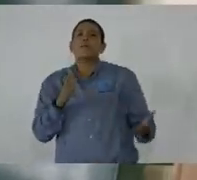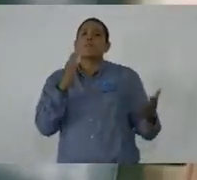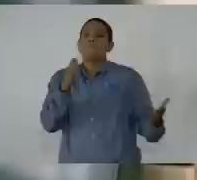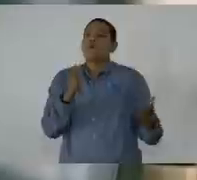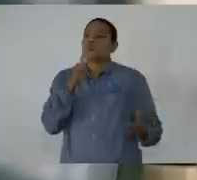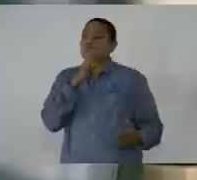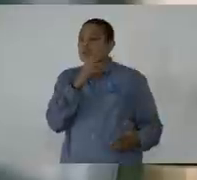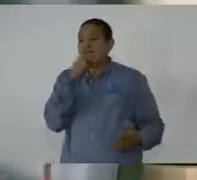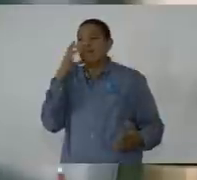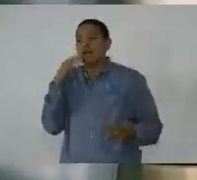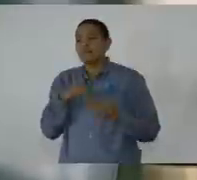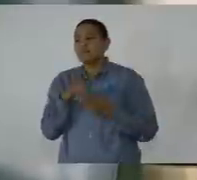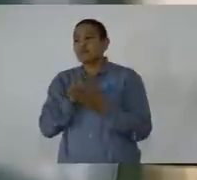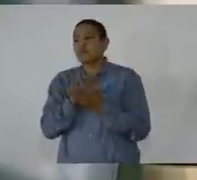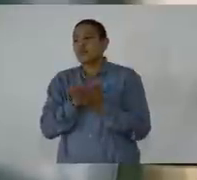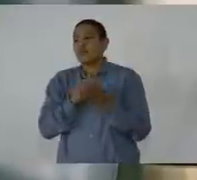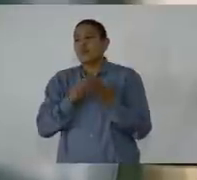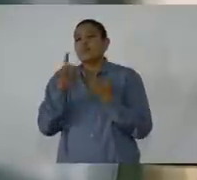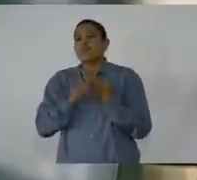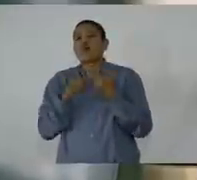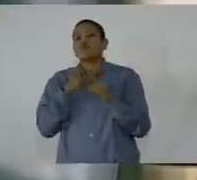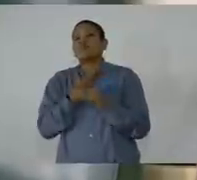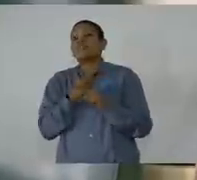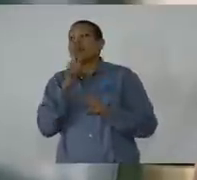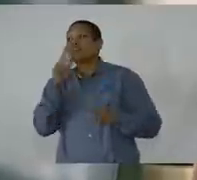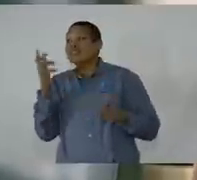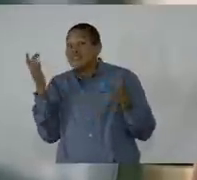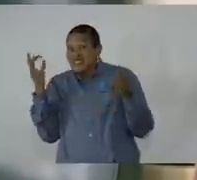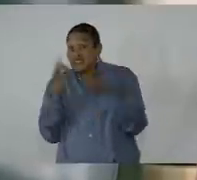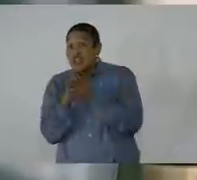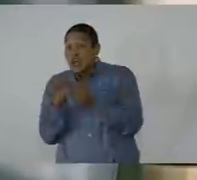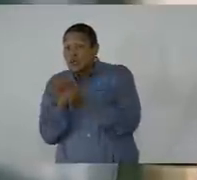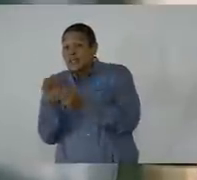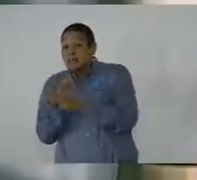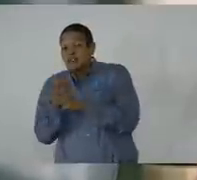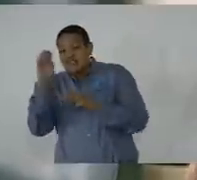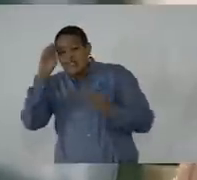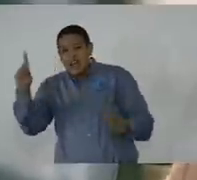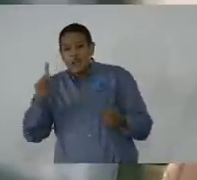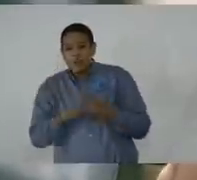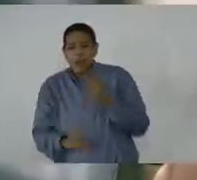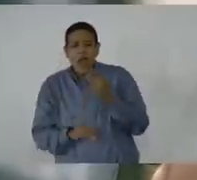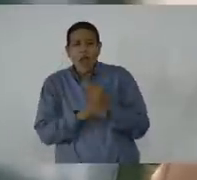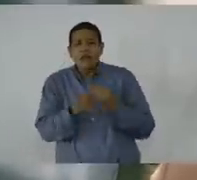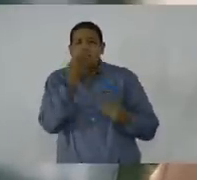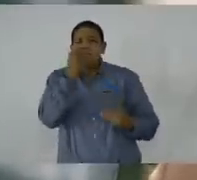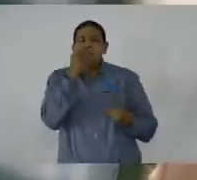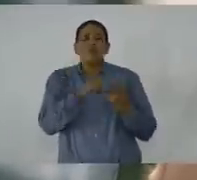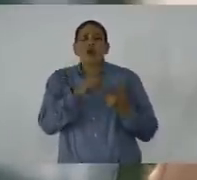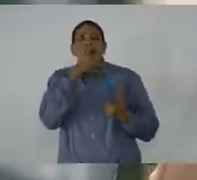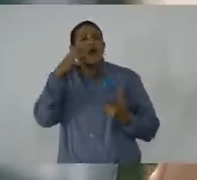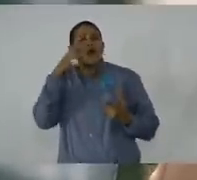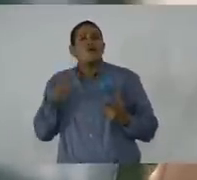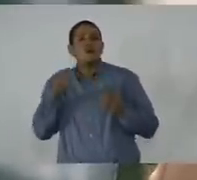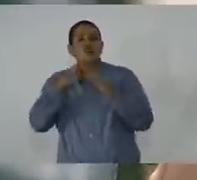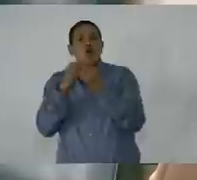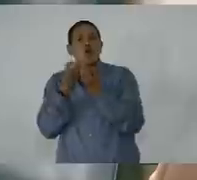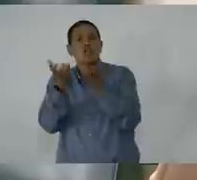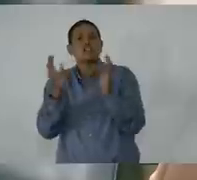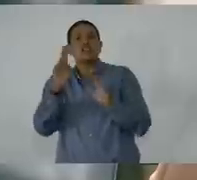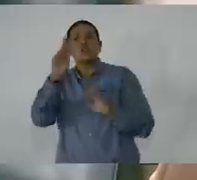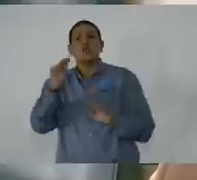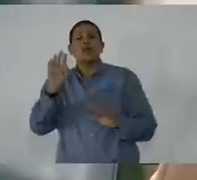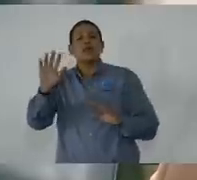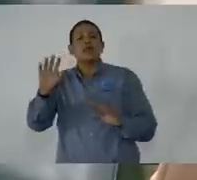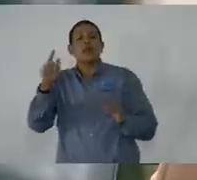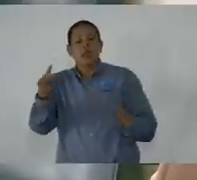in Schools program as a joint initiative with the Ministry of Education and the Food and Agriculture Organization of the United